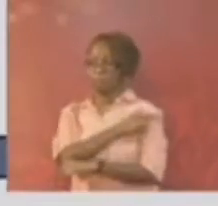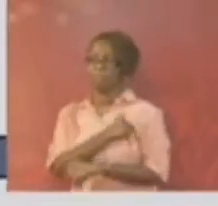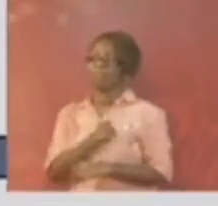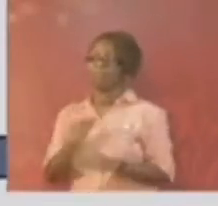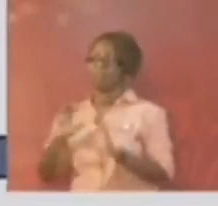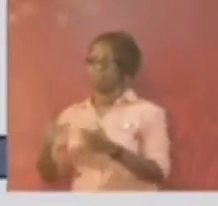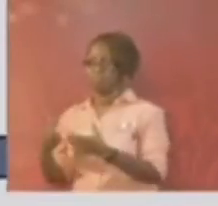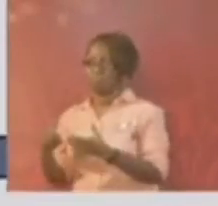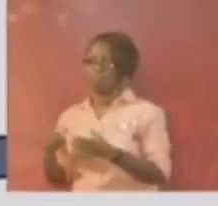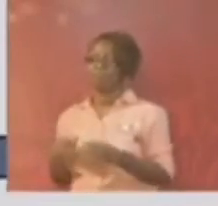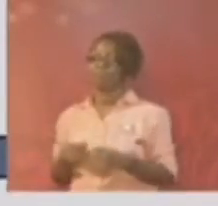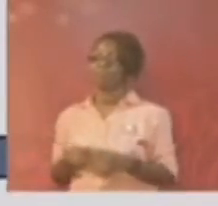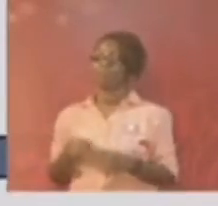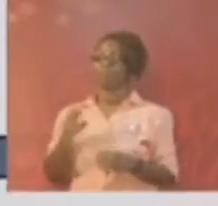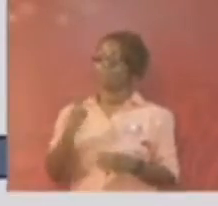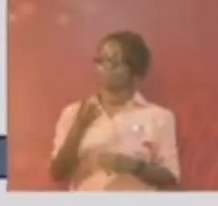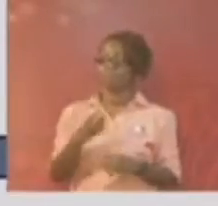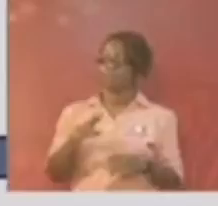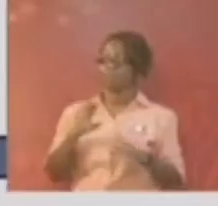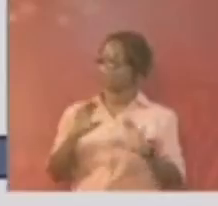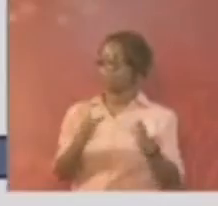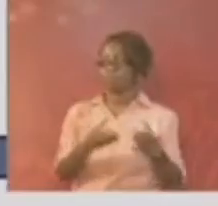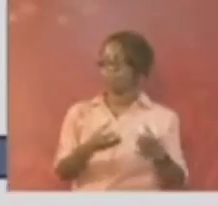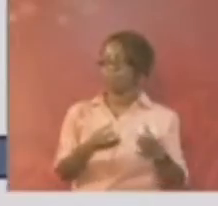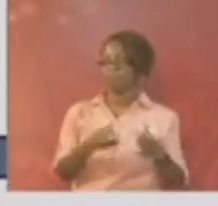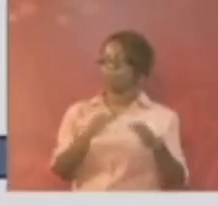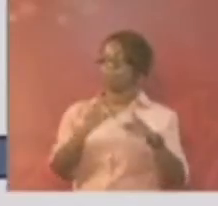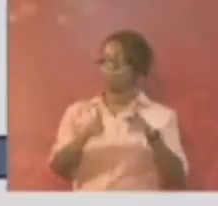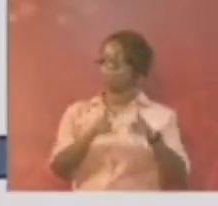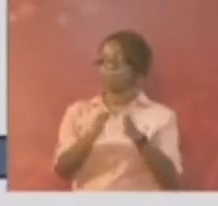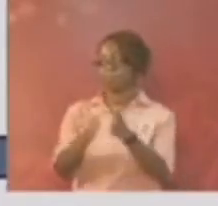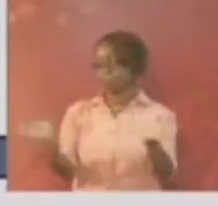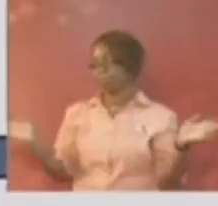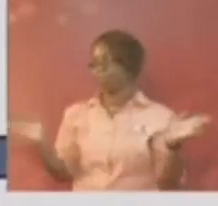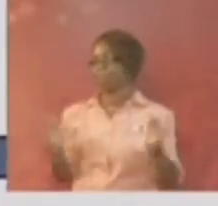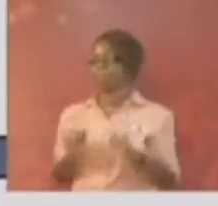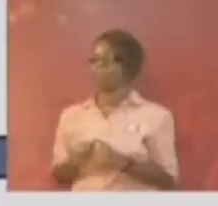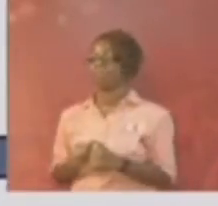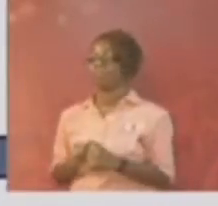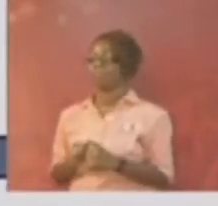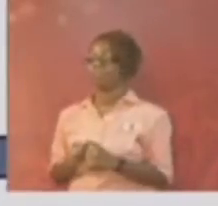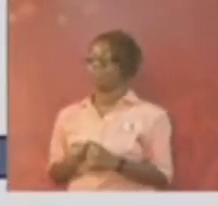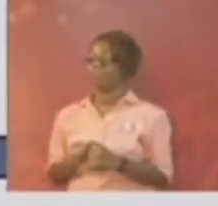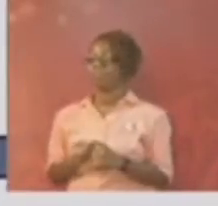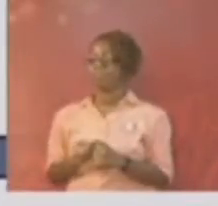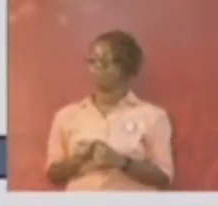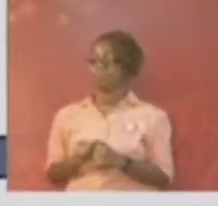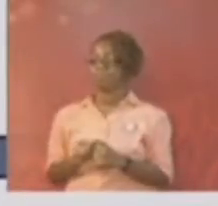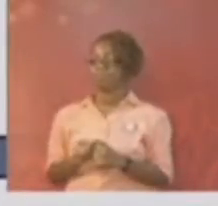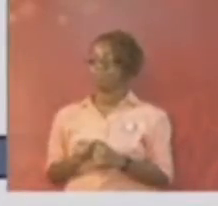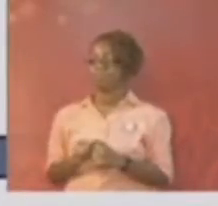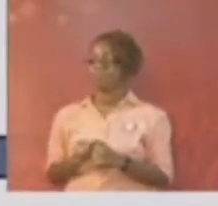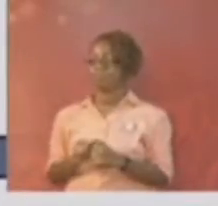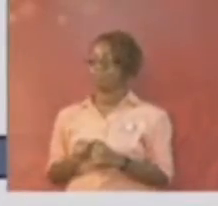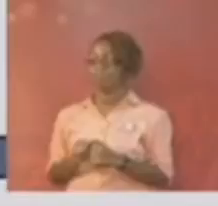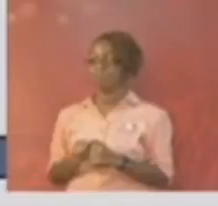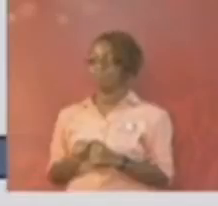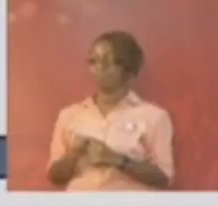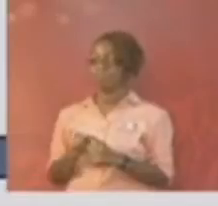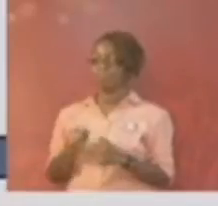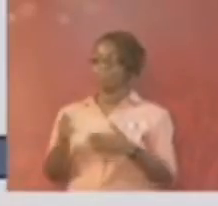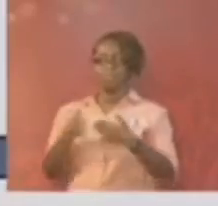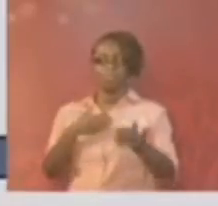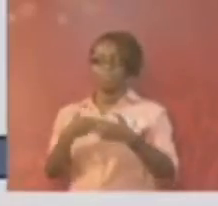these patients. And fourthly, the general population. Although the services I described are in the North Central Regional